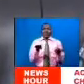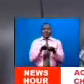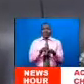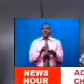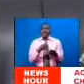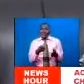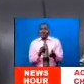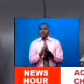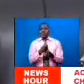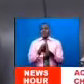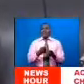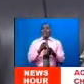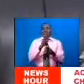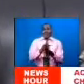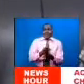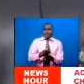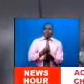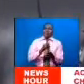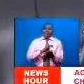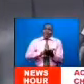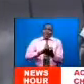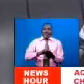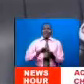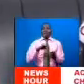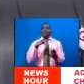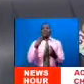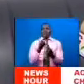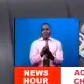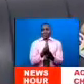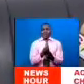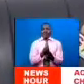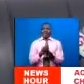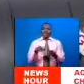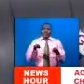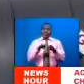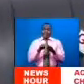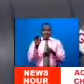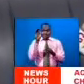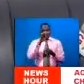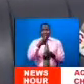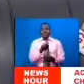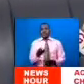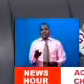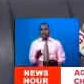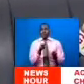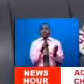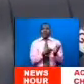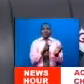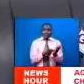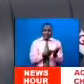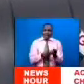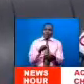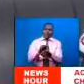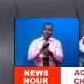maintaining and preserving our environments even as we exploit its natural resources. The media played a